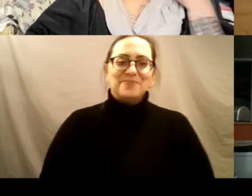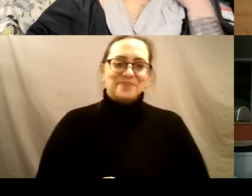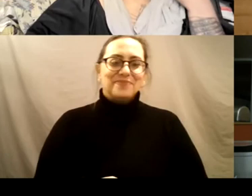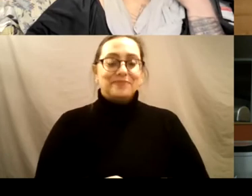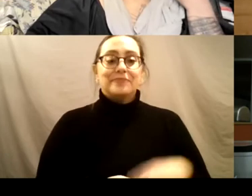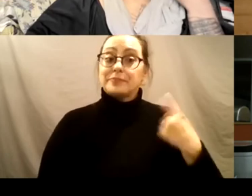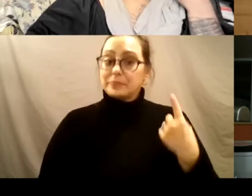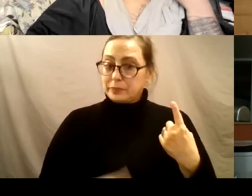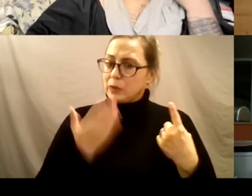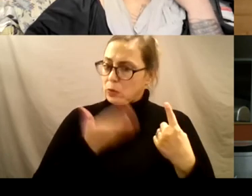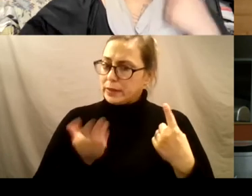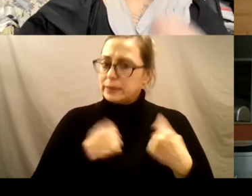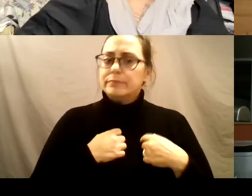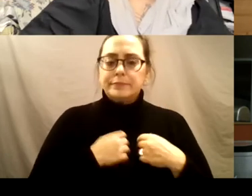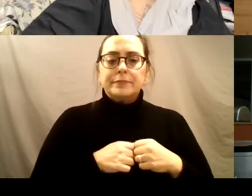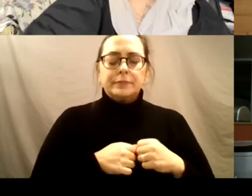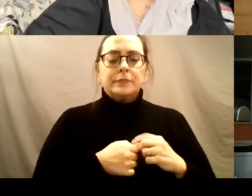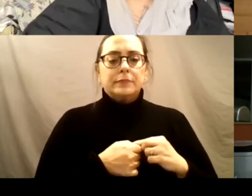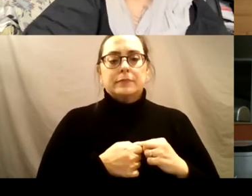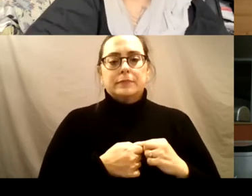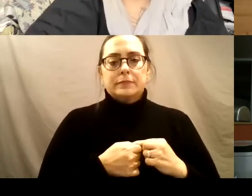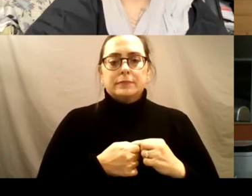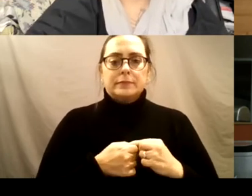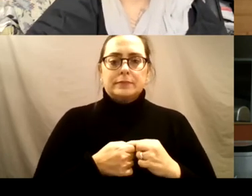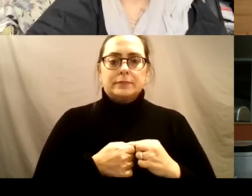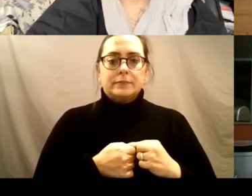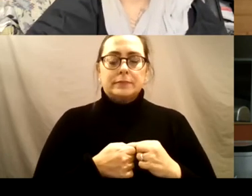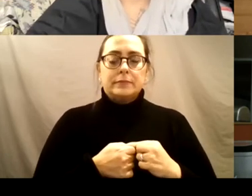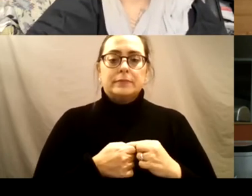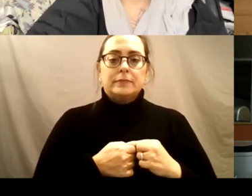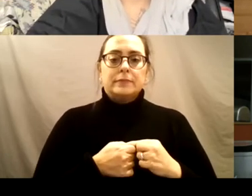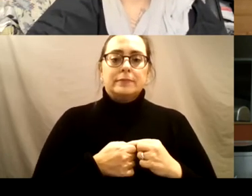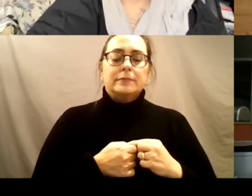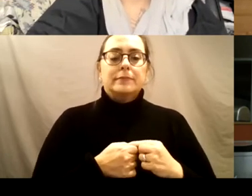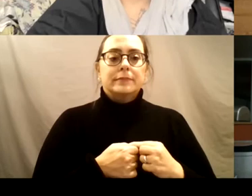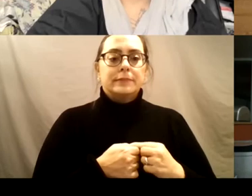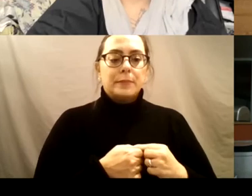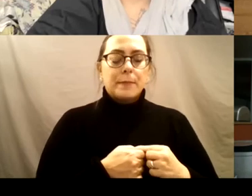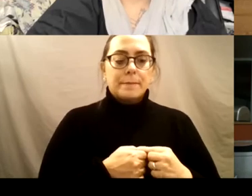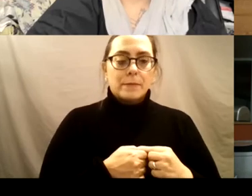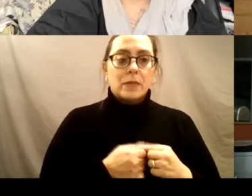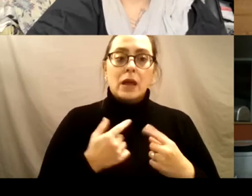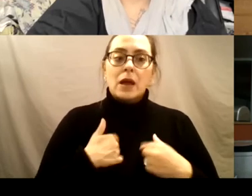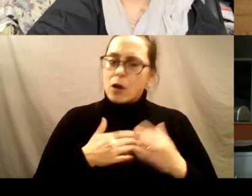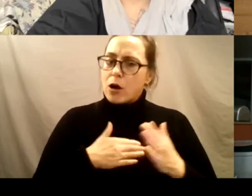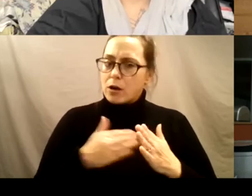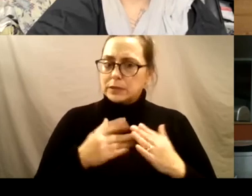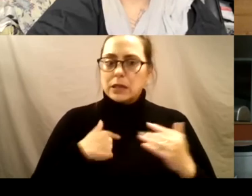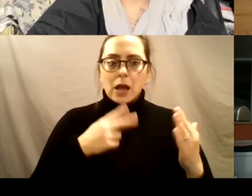One thing is that often I've read